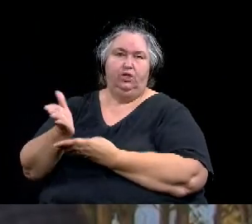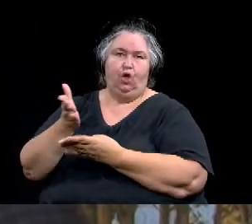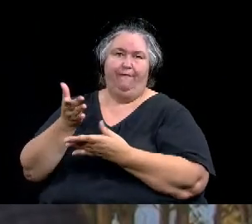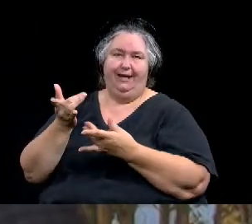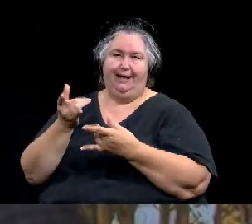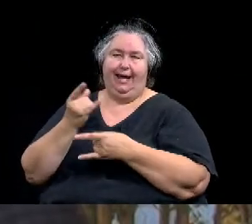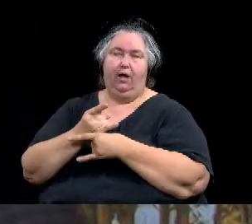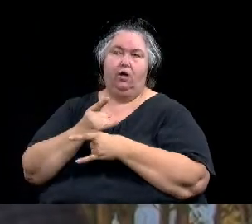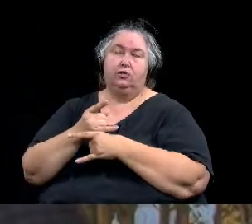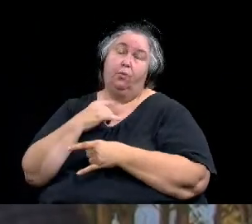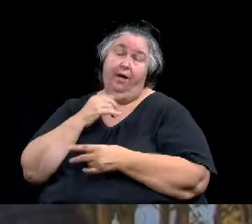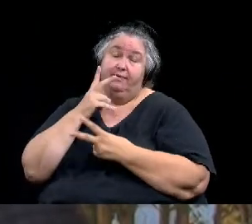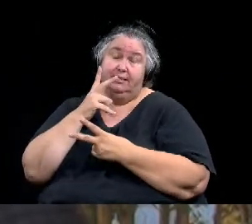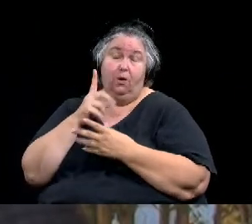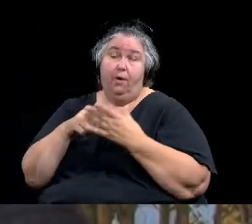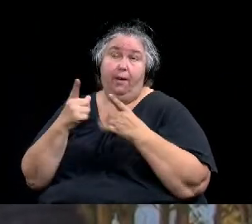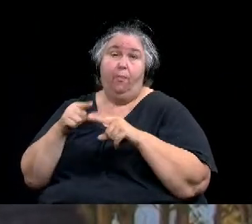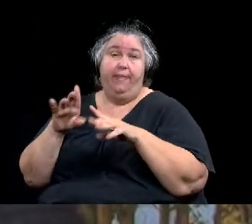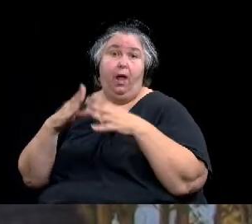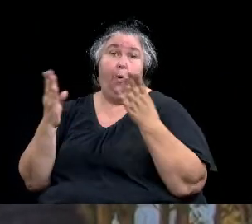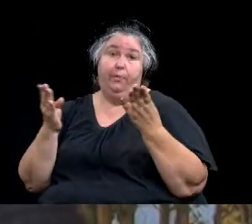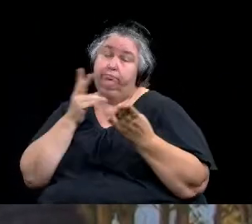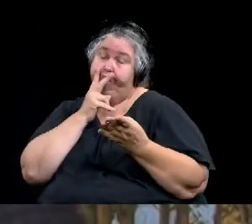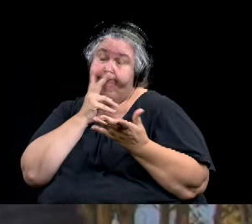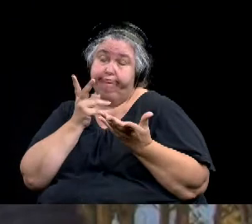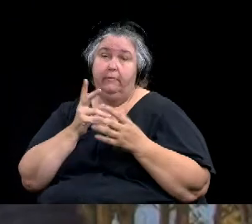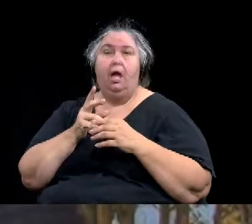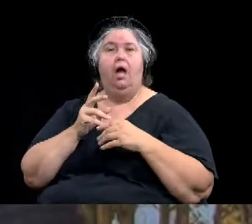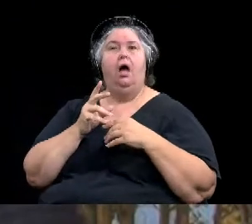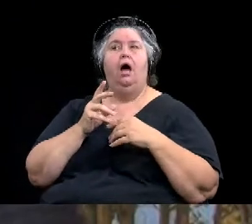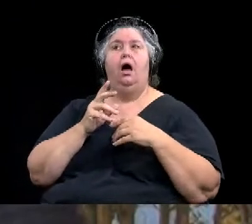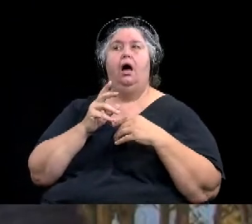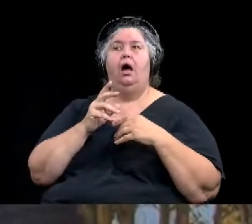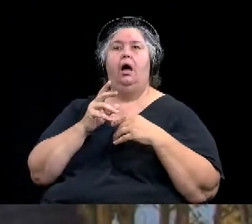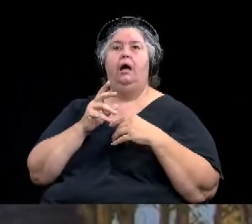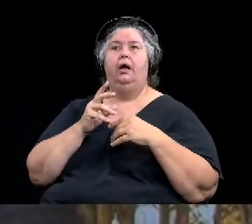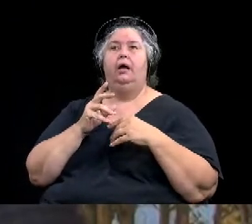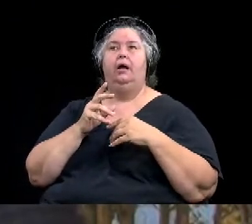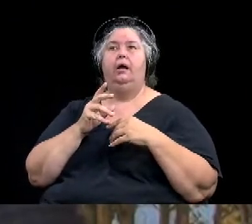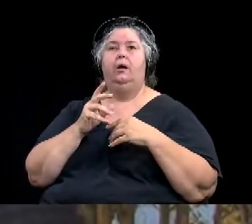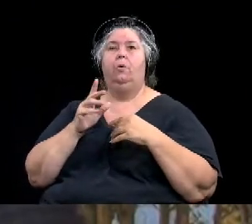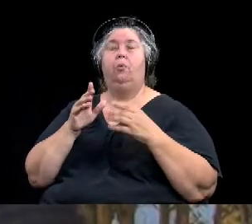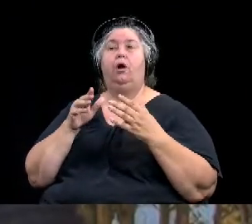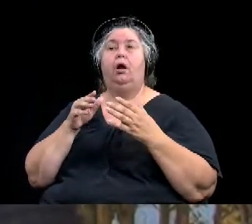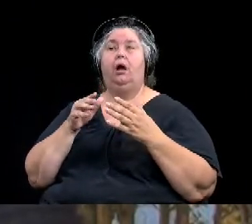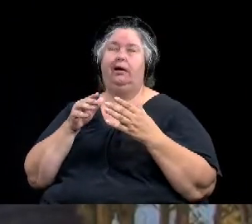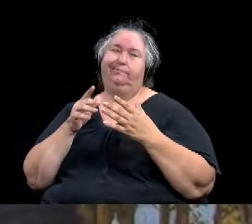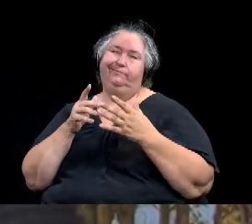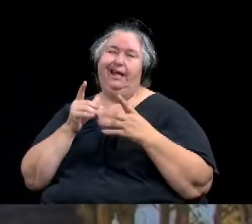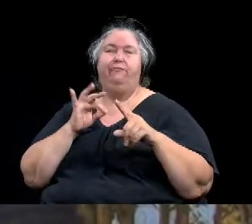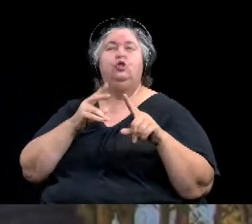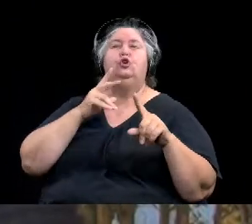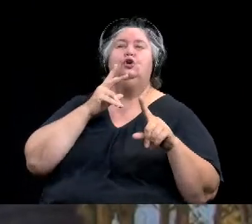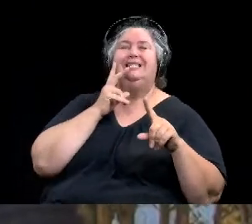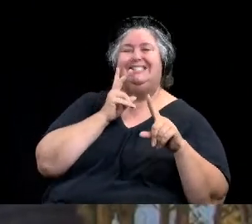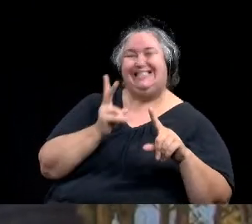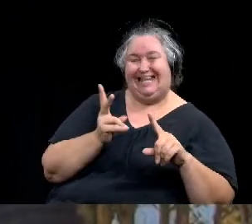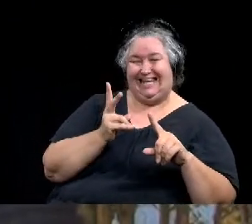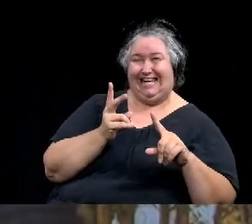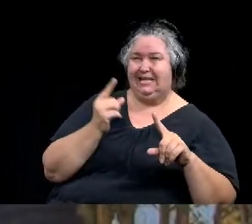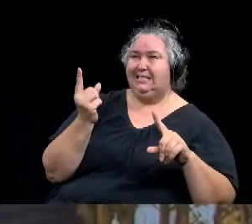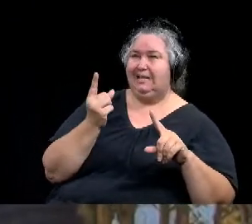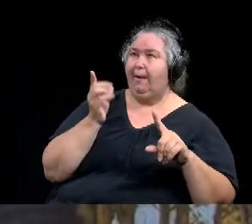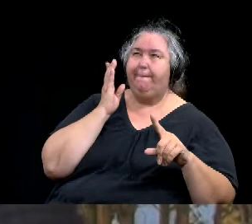with them opening, and if all of the enforcement is going to be driven by complaints. So if you see a bar that is not